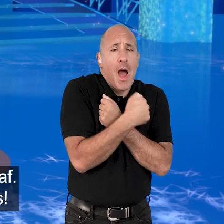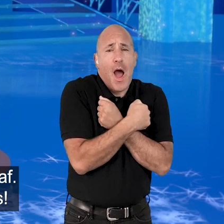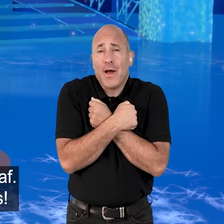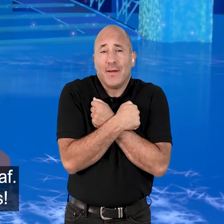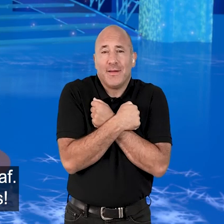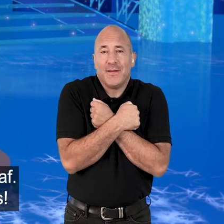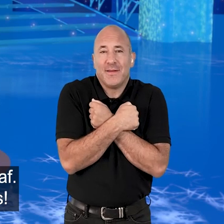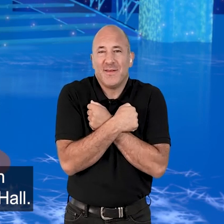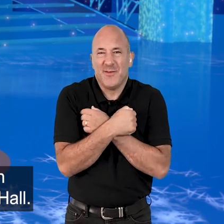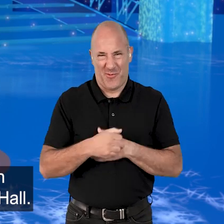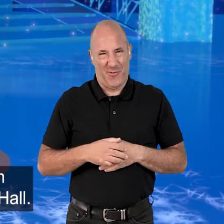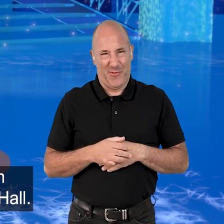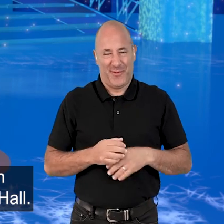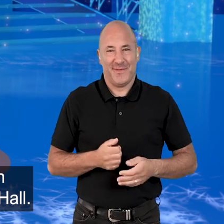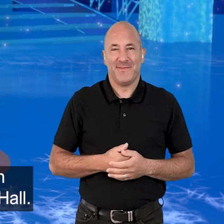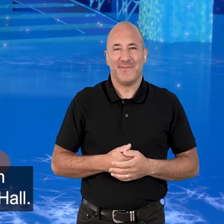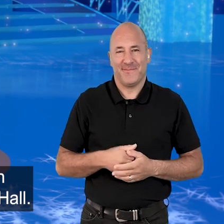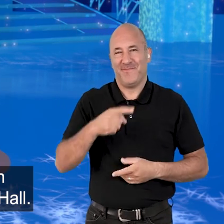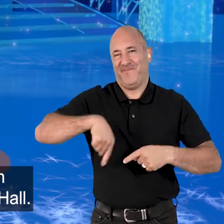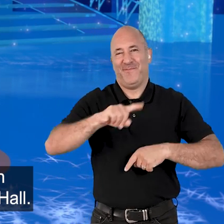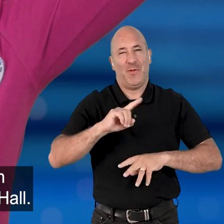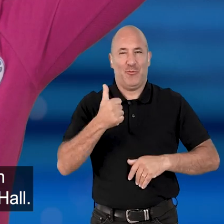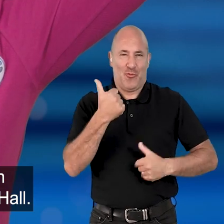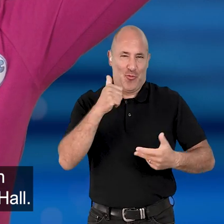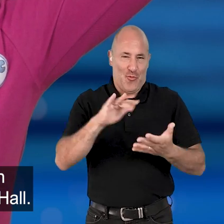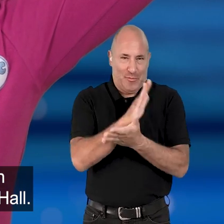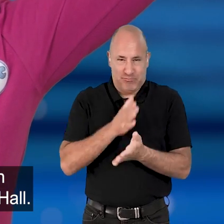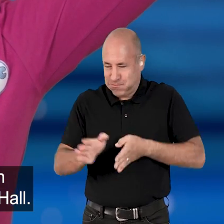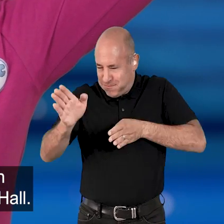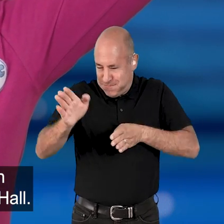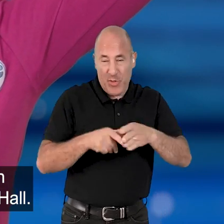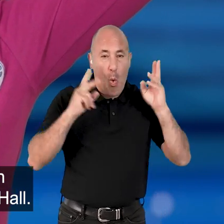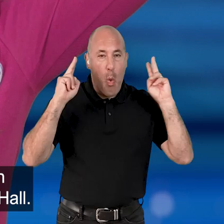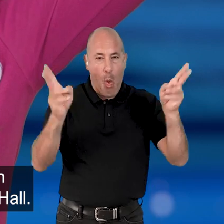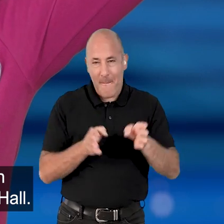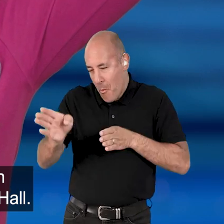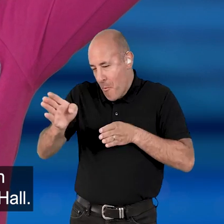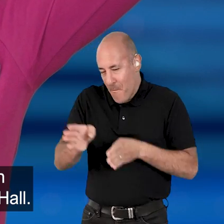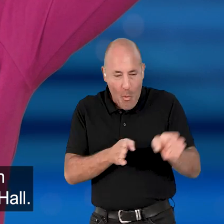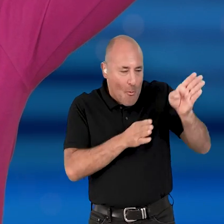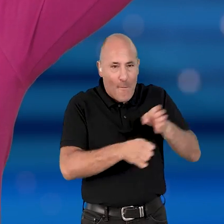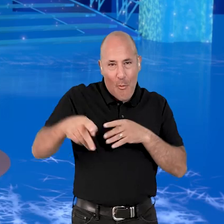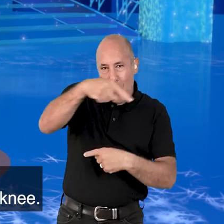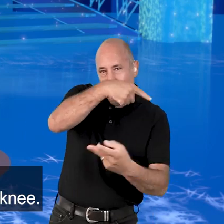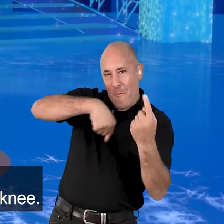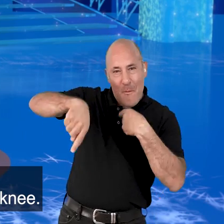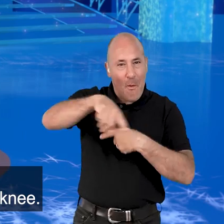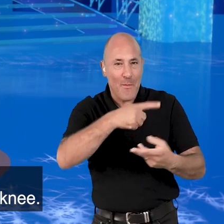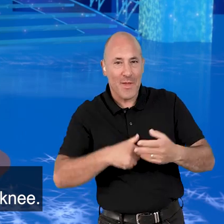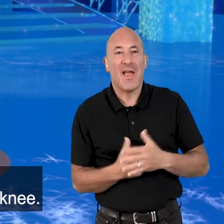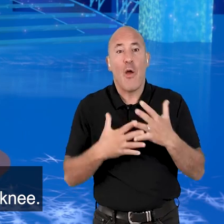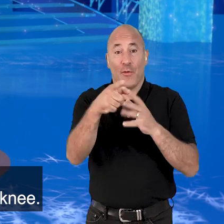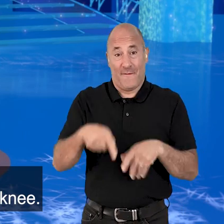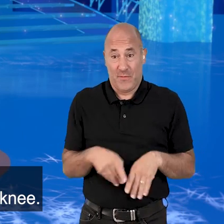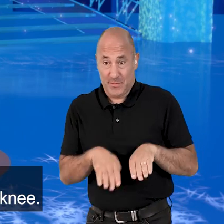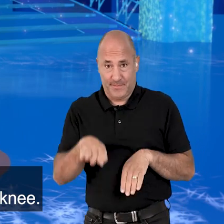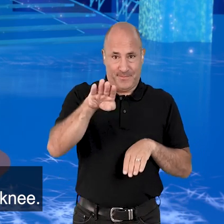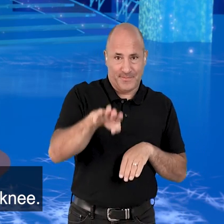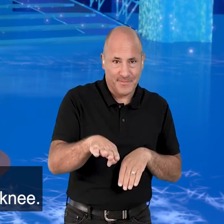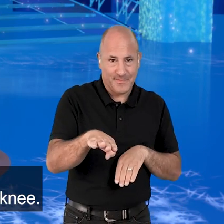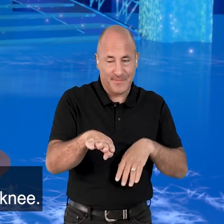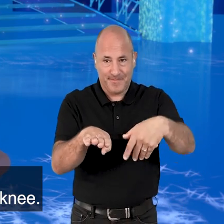warm hugs. The girls have a lot of fun, ice skating around the Great Hall. Taking one foot